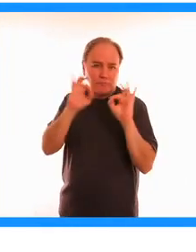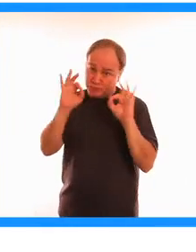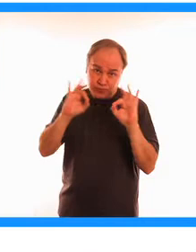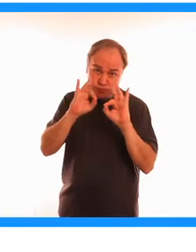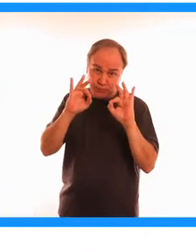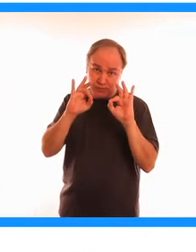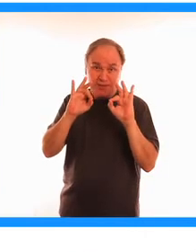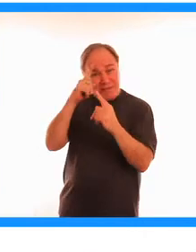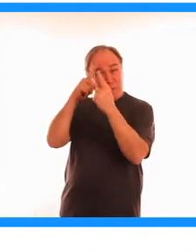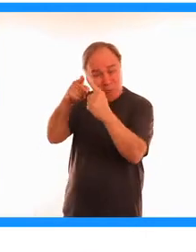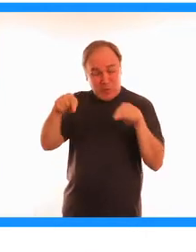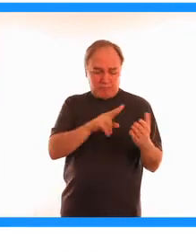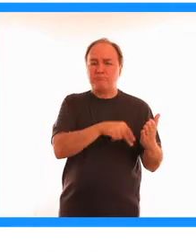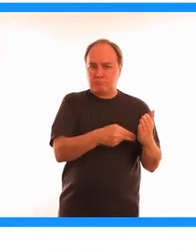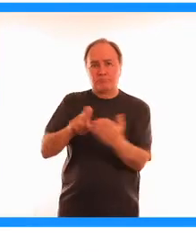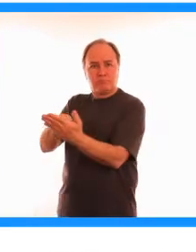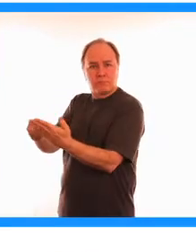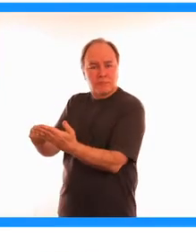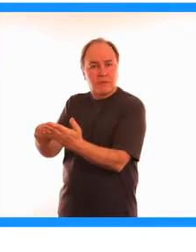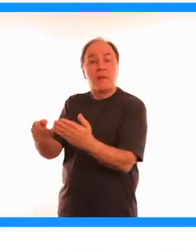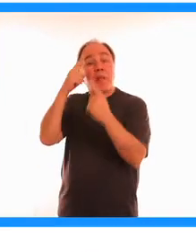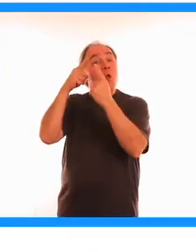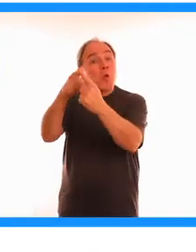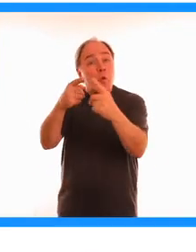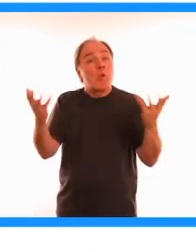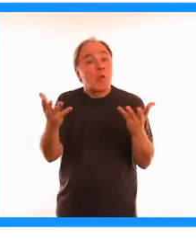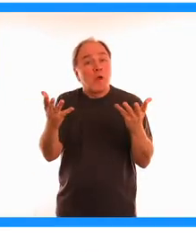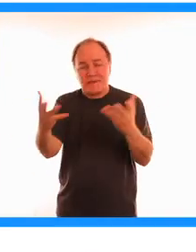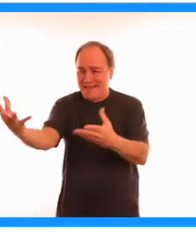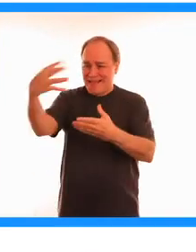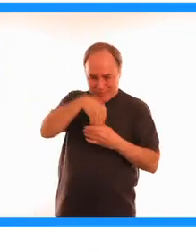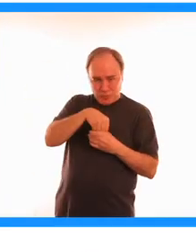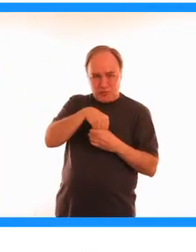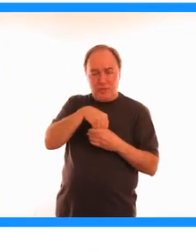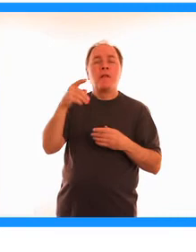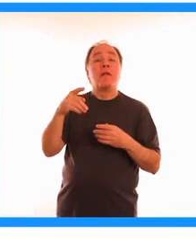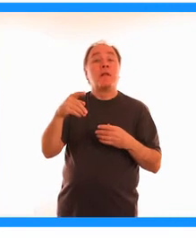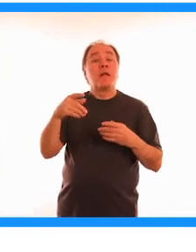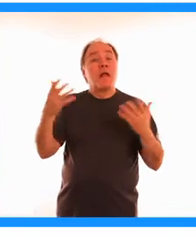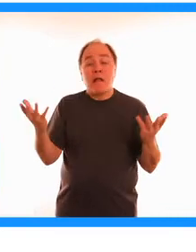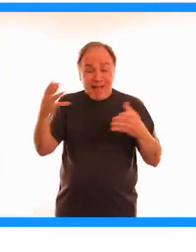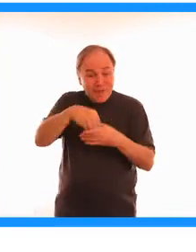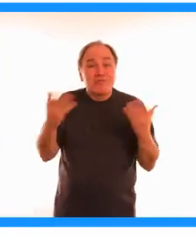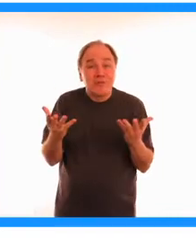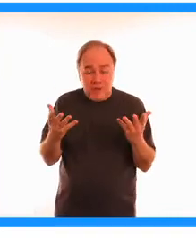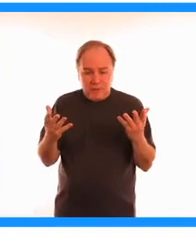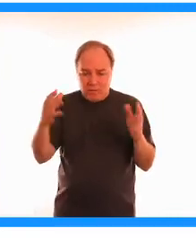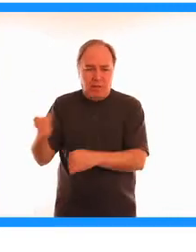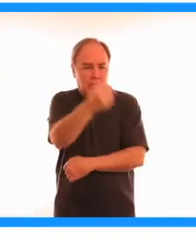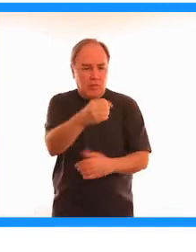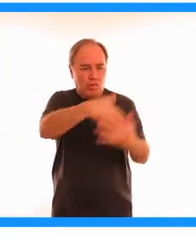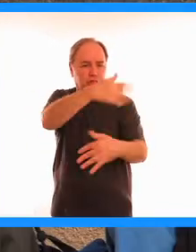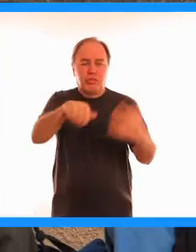the CRPD and CRC. The private sector can advance inclusion and attract the best talent by embracing diversity